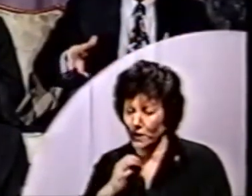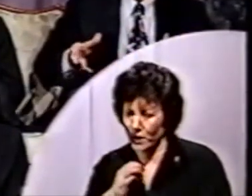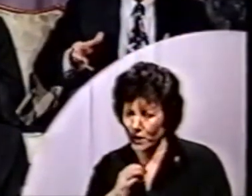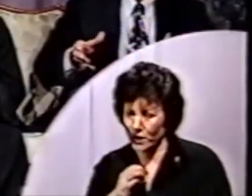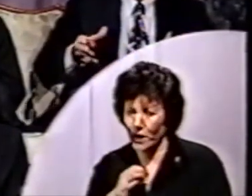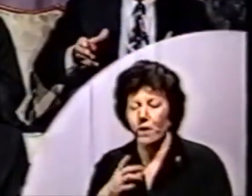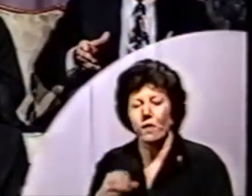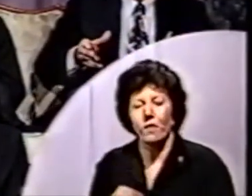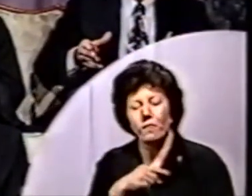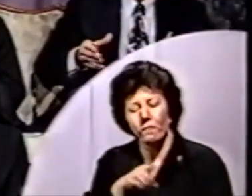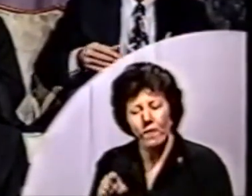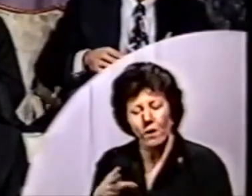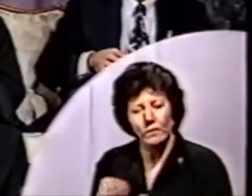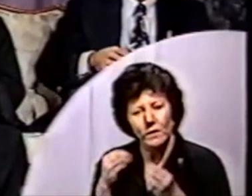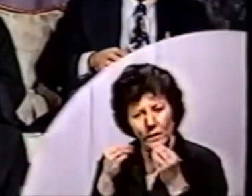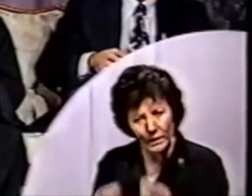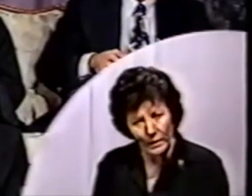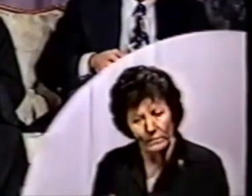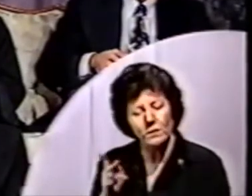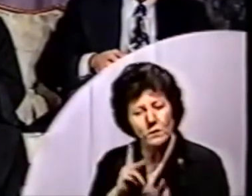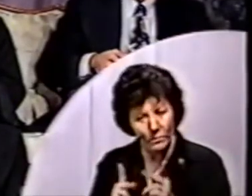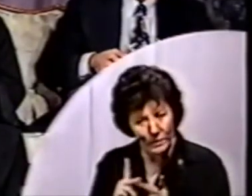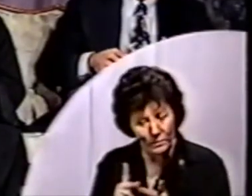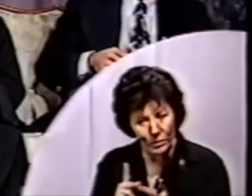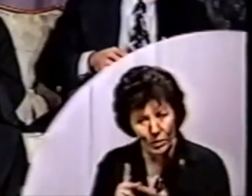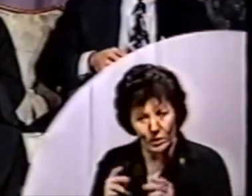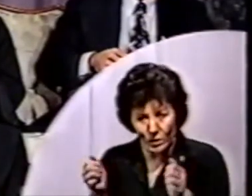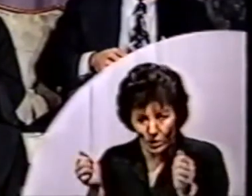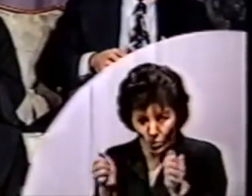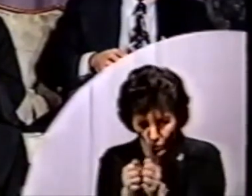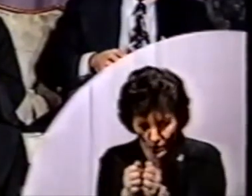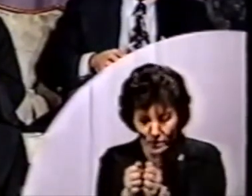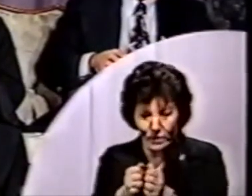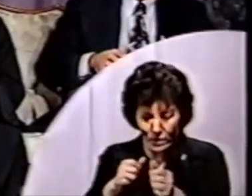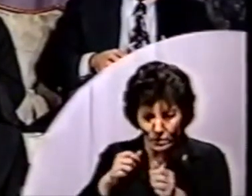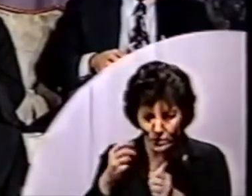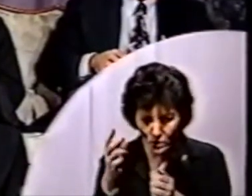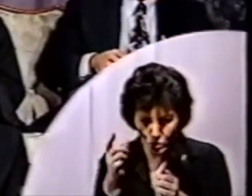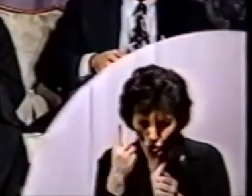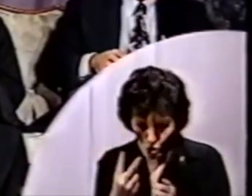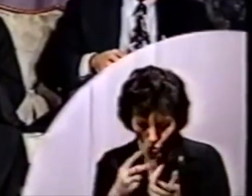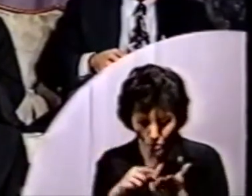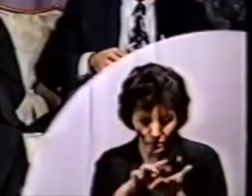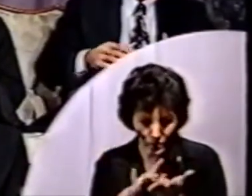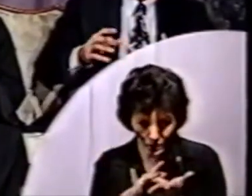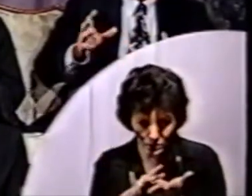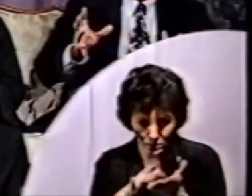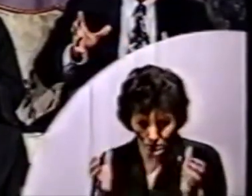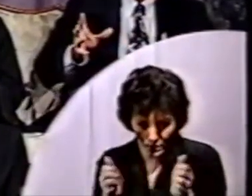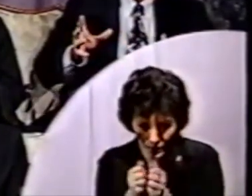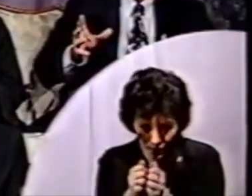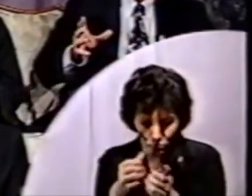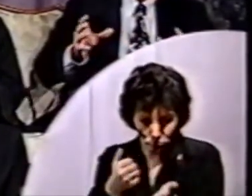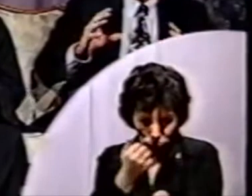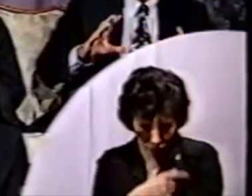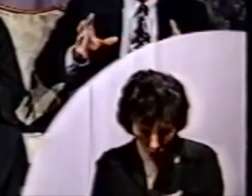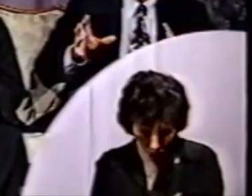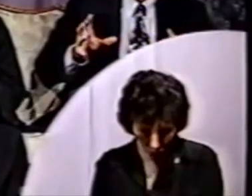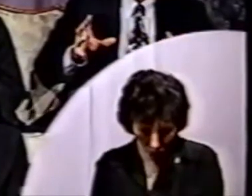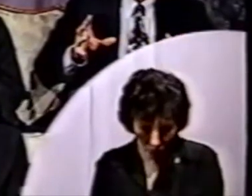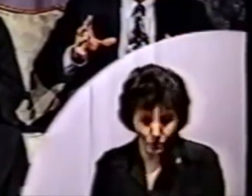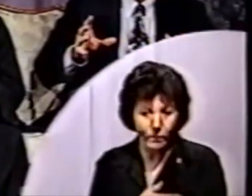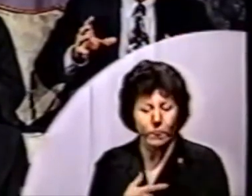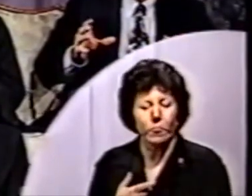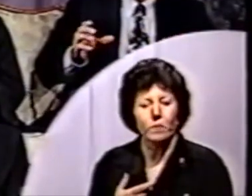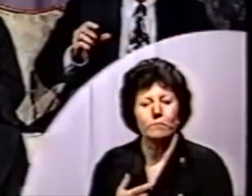be given to people in combination. GP120 is a vaccine that's intended to create one